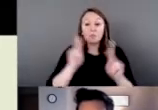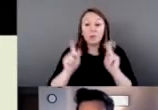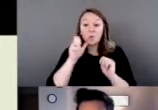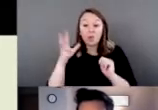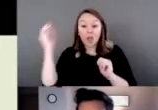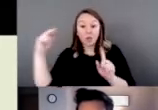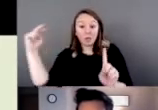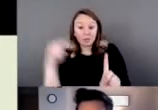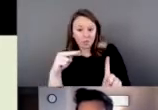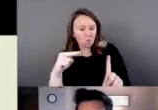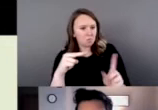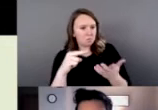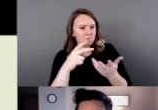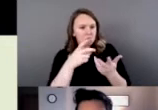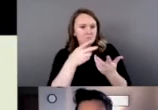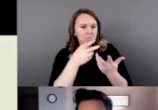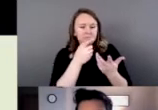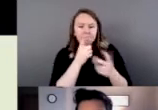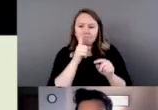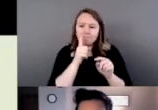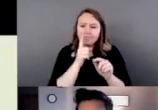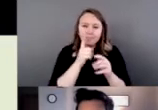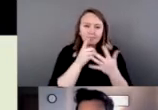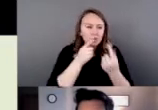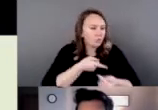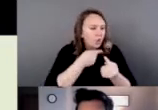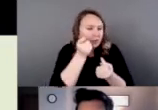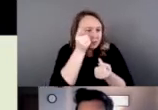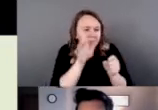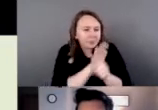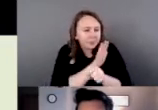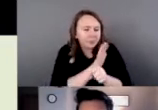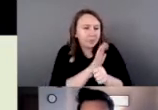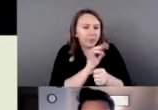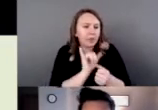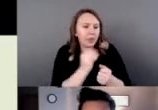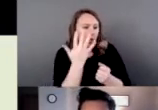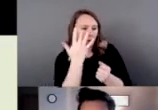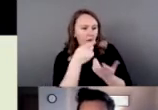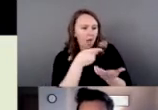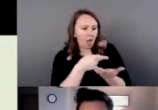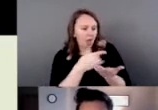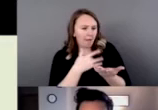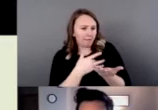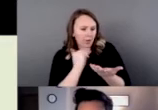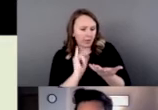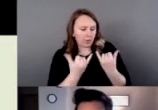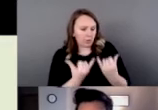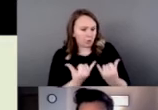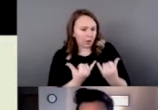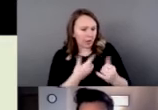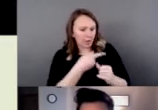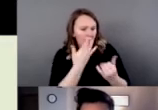our ancestors, why, you know, why do we still feel it today? And it's just because it's within us.